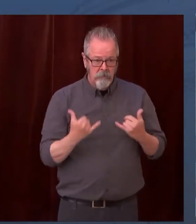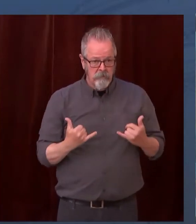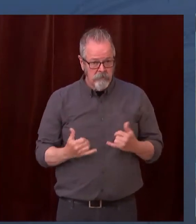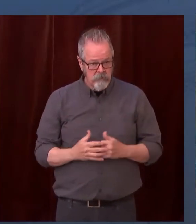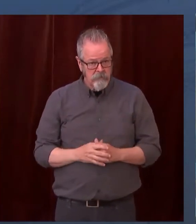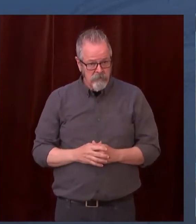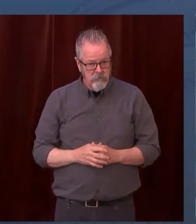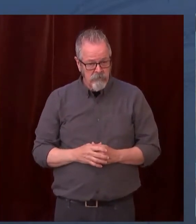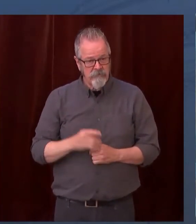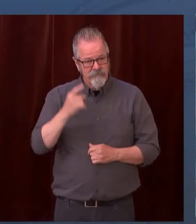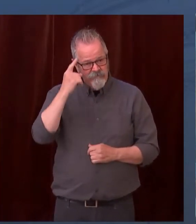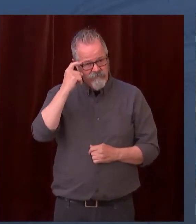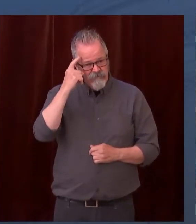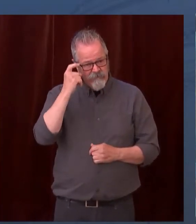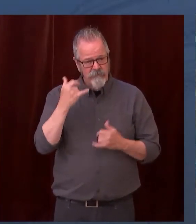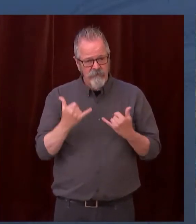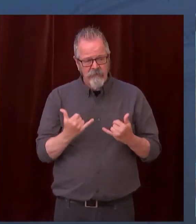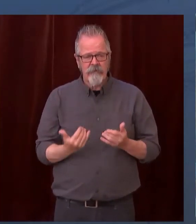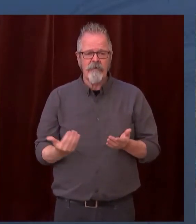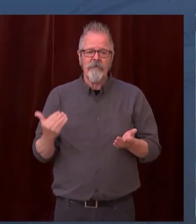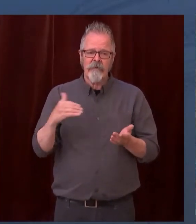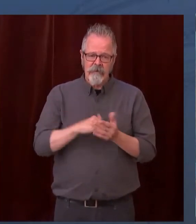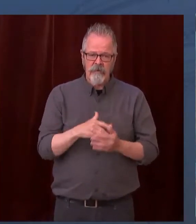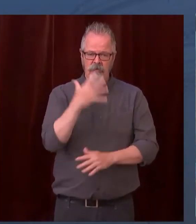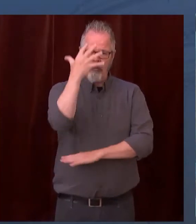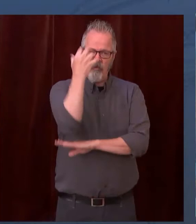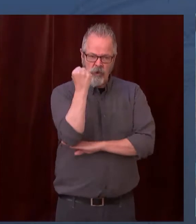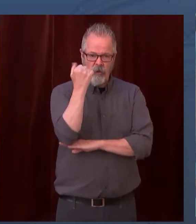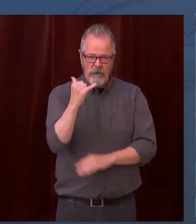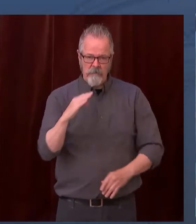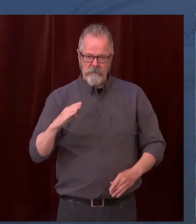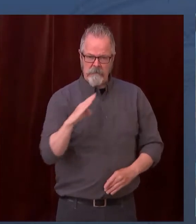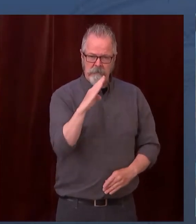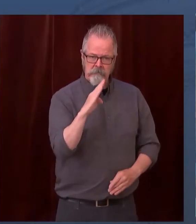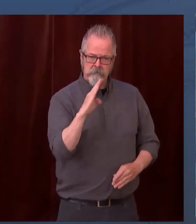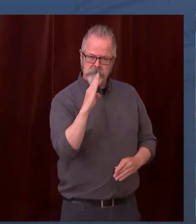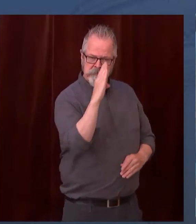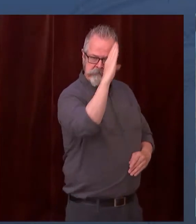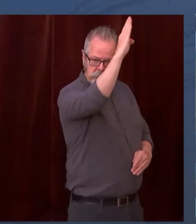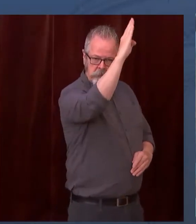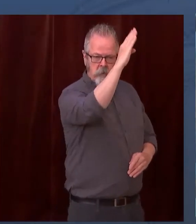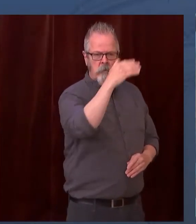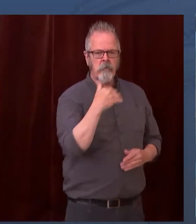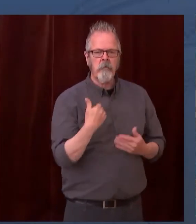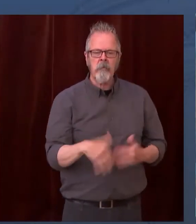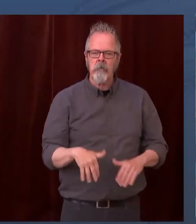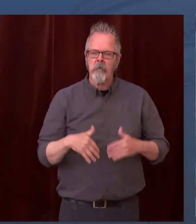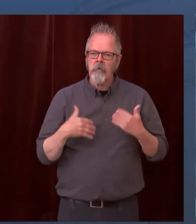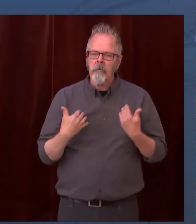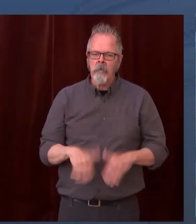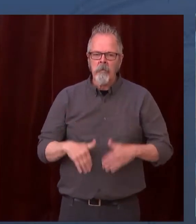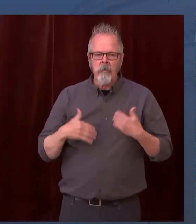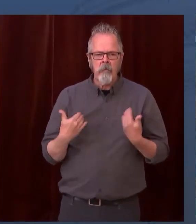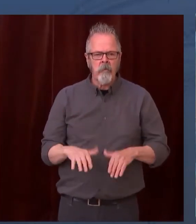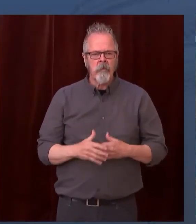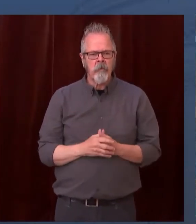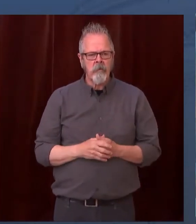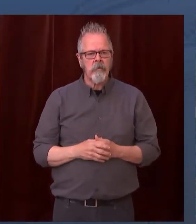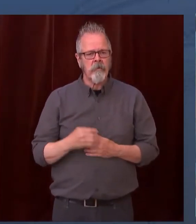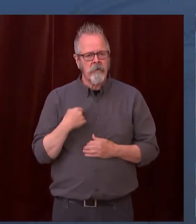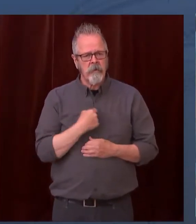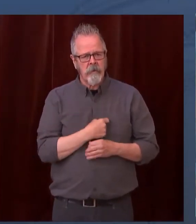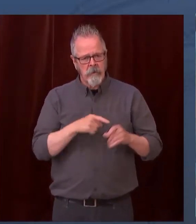we're really pleased with that, we cannot solely attribute these increases to more testing. Other data show that a